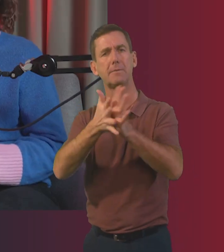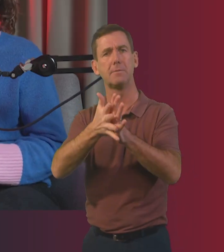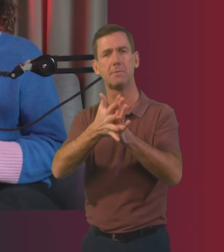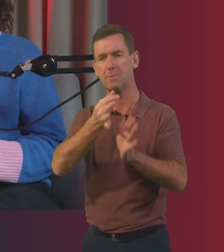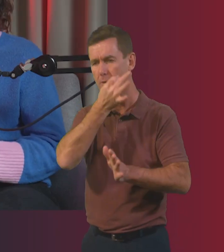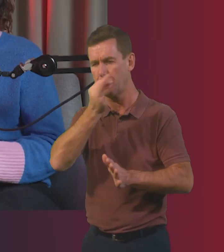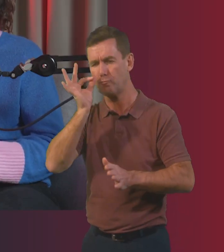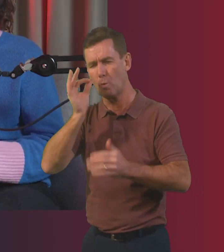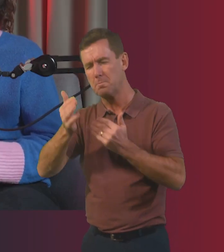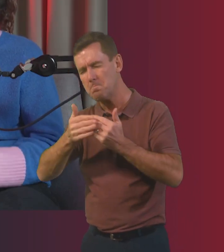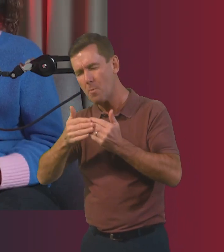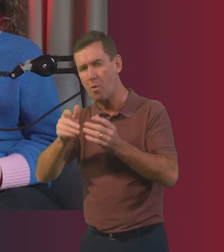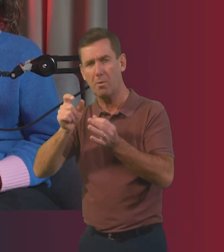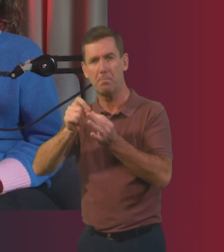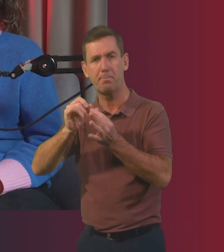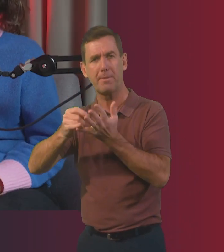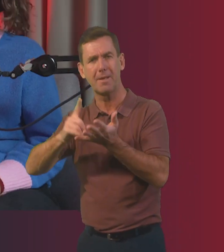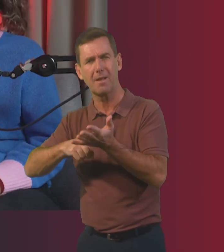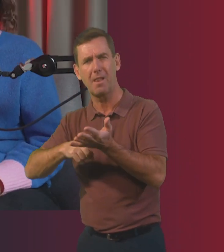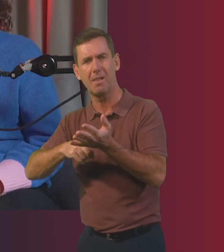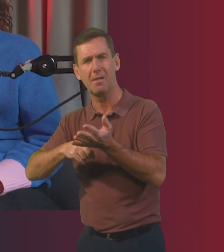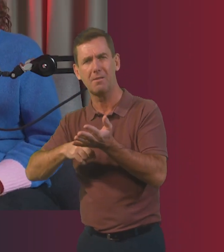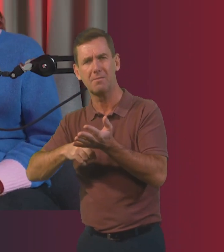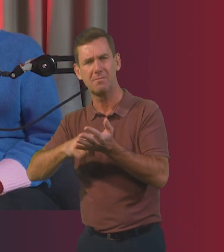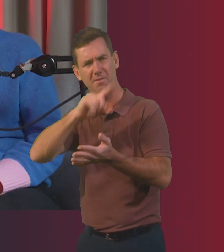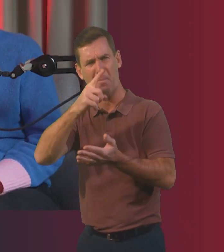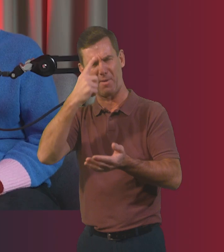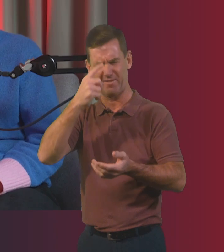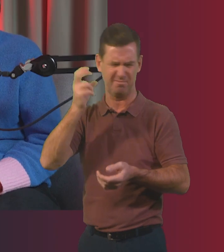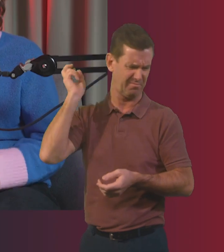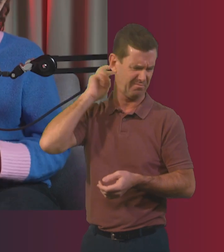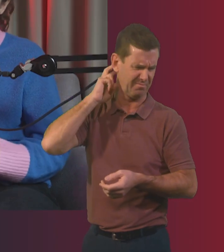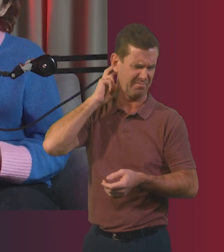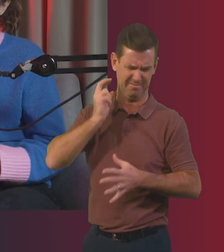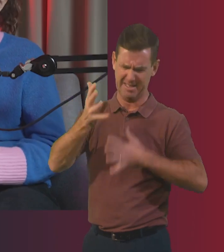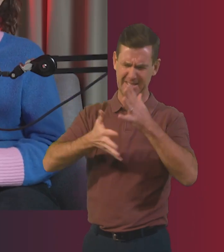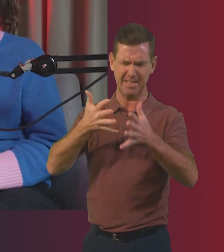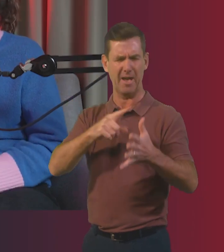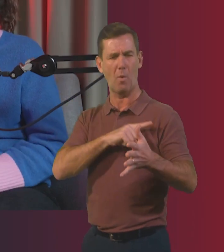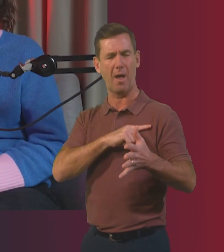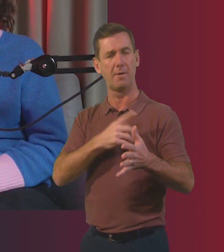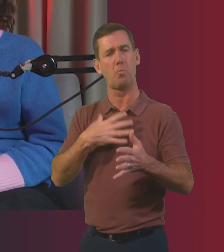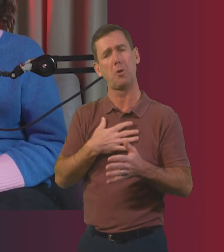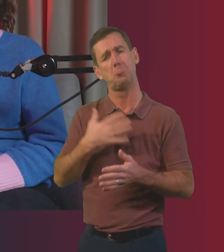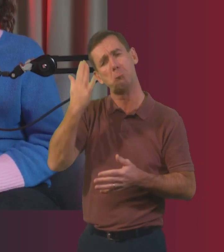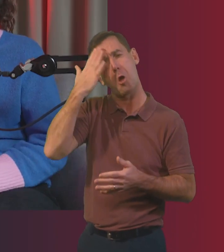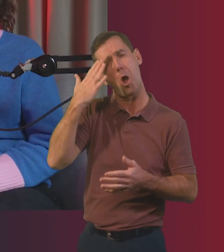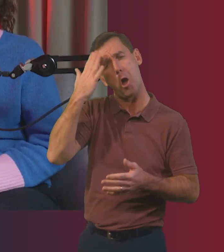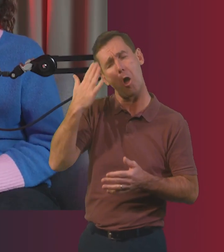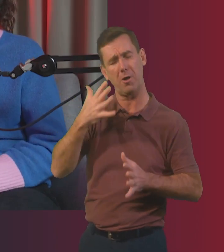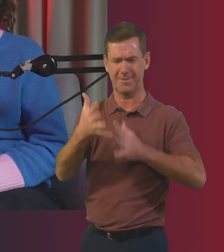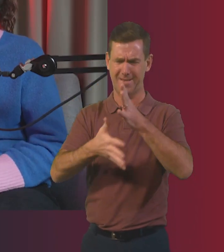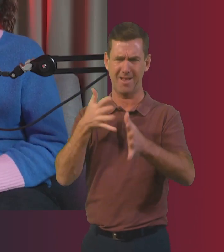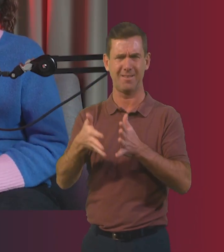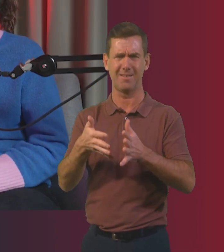is more BSL. People will say, oh, but she's got a cochlear implant. Why is she signing? She's doing it to get the sympathy vote. But